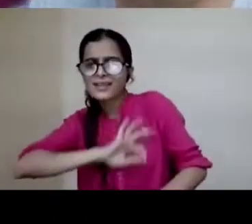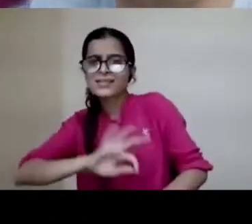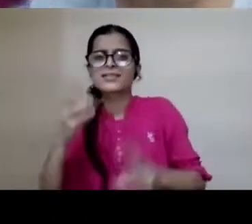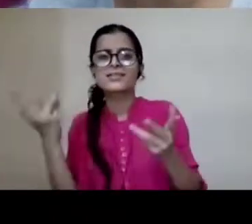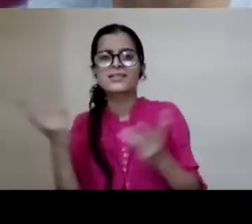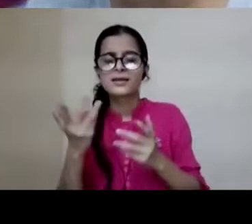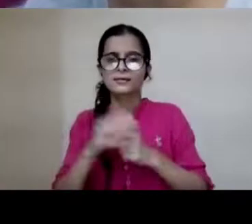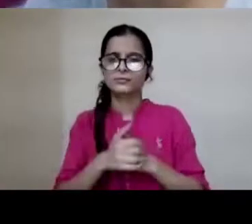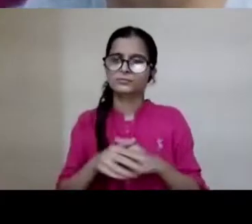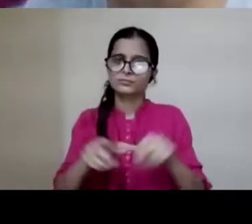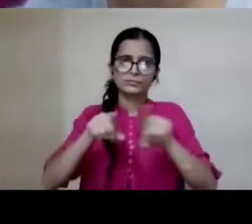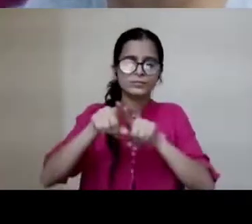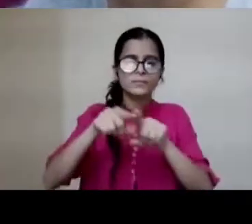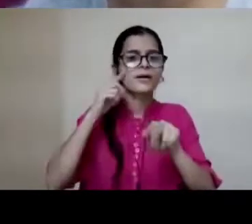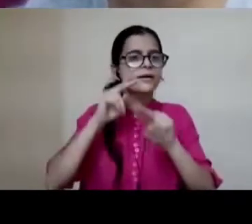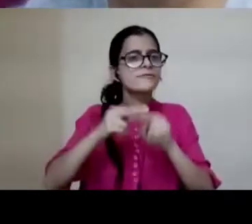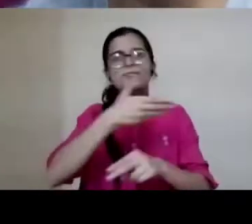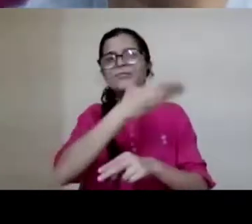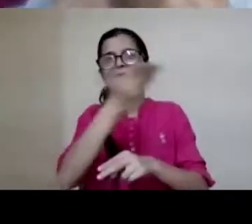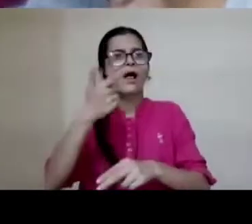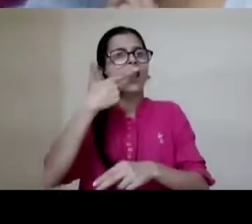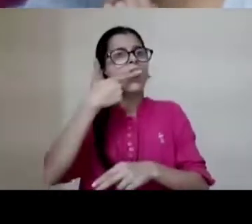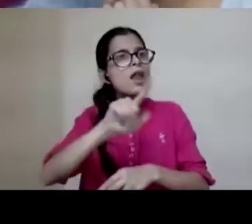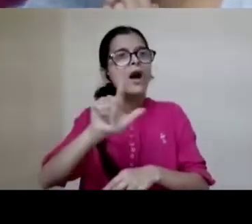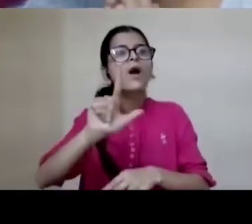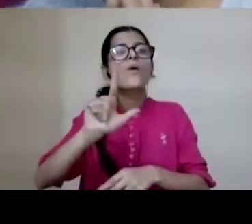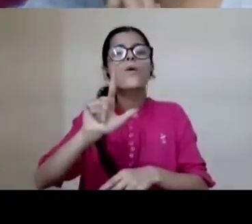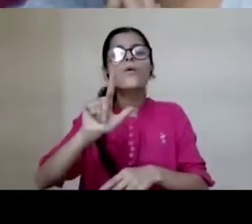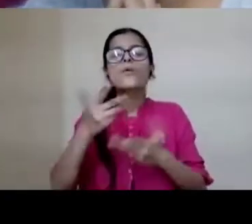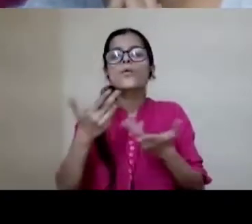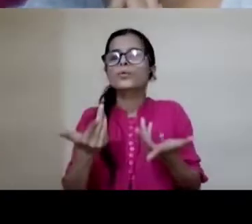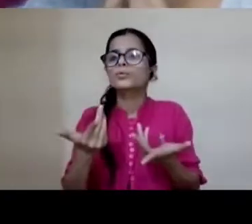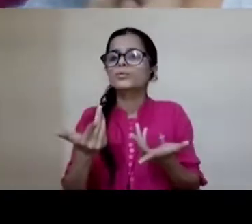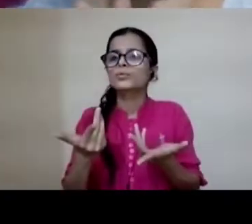If you allow for this very